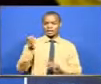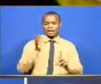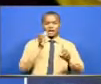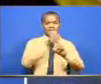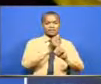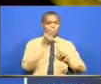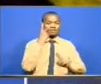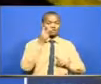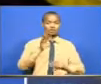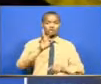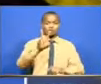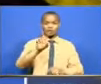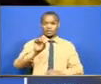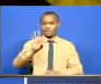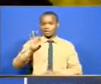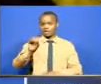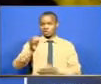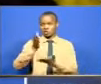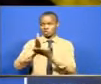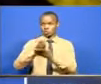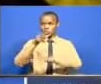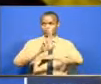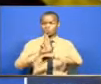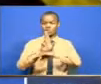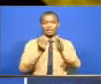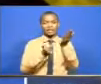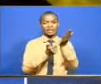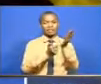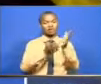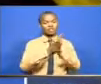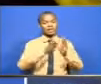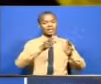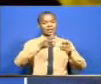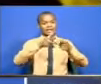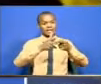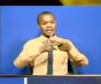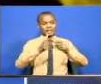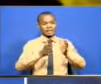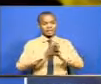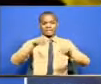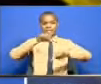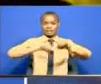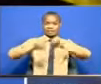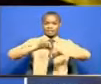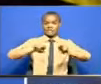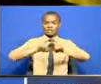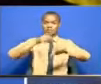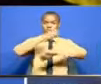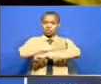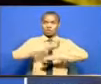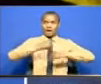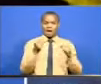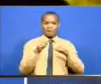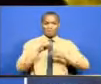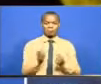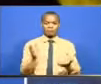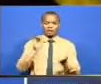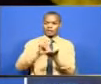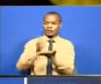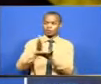technology towards the same. And so as a school, we are so privileged that we have taken